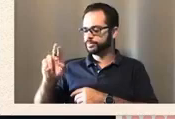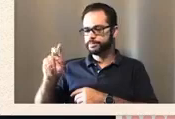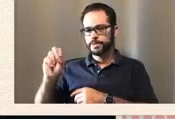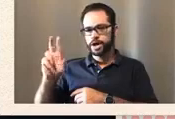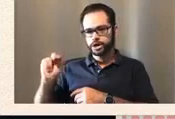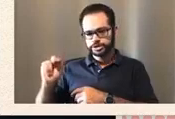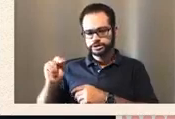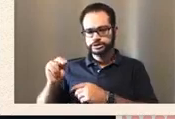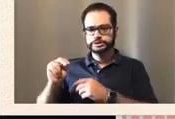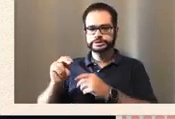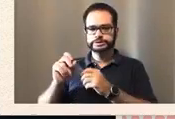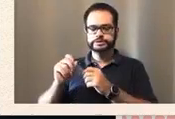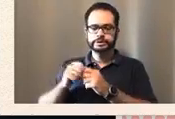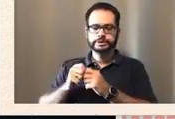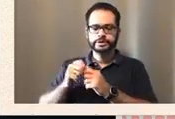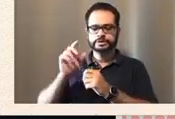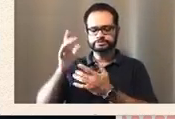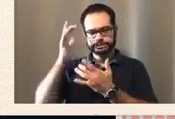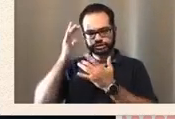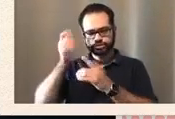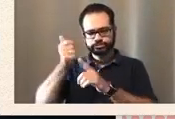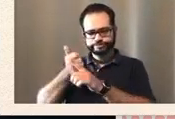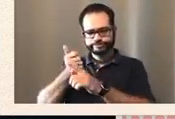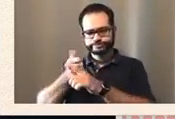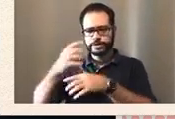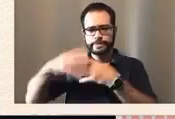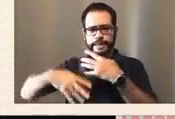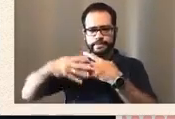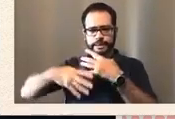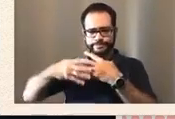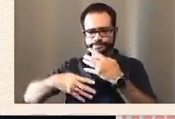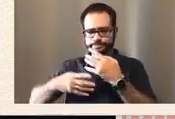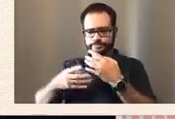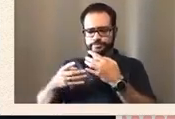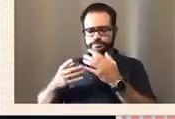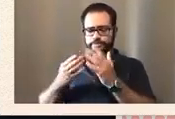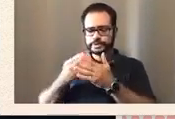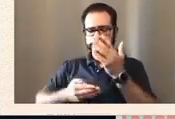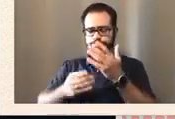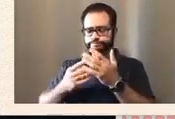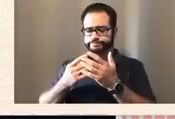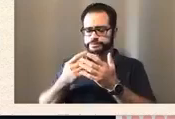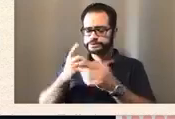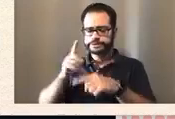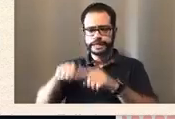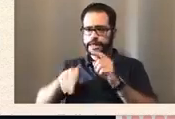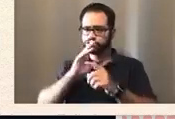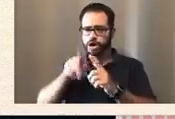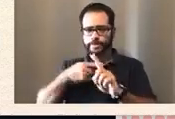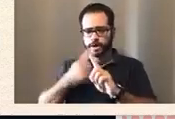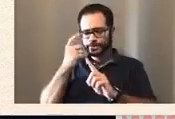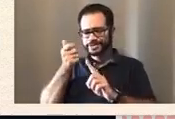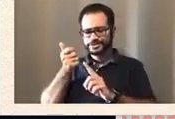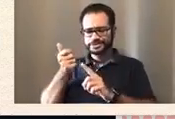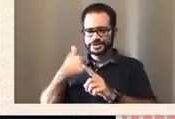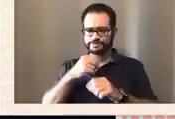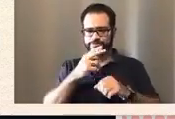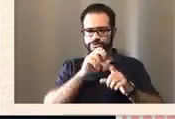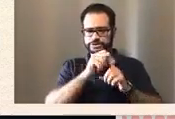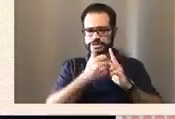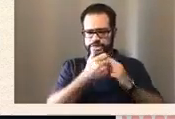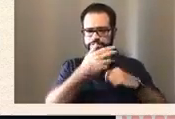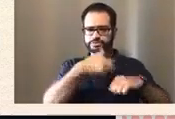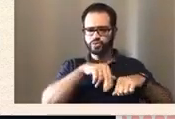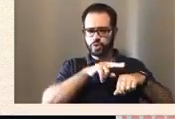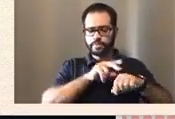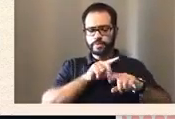that disorder that she can't talk about openly because of societal norms. Yet we have built a friendship